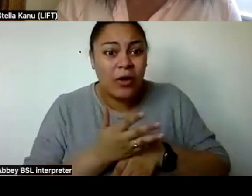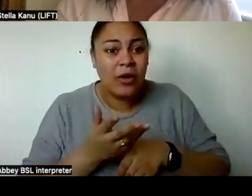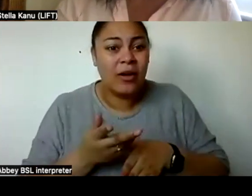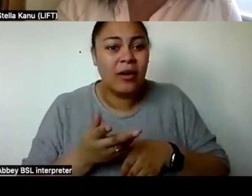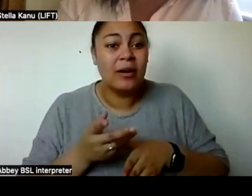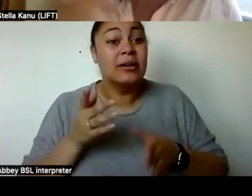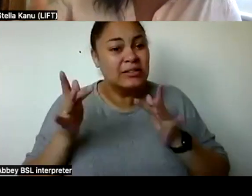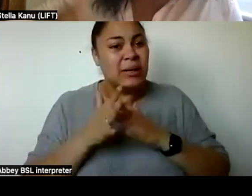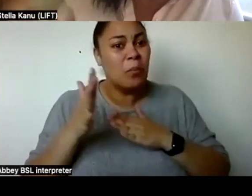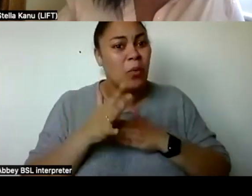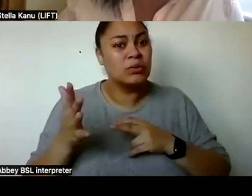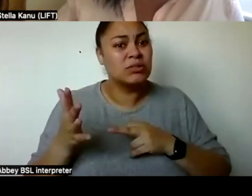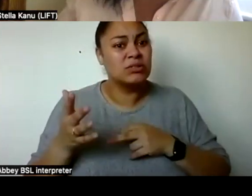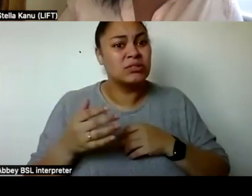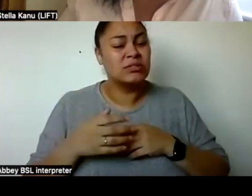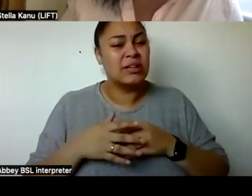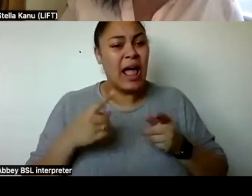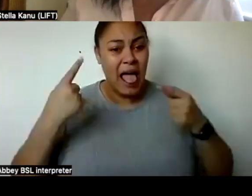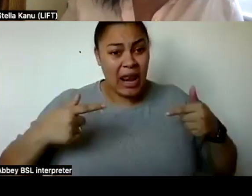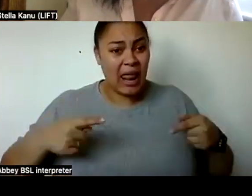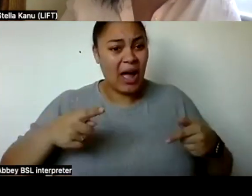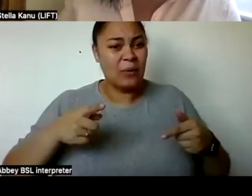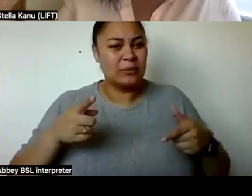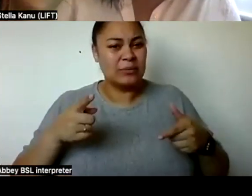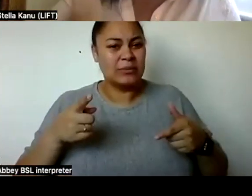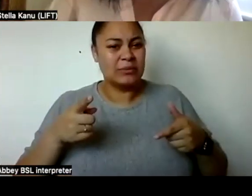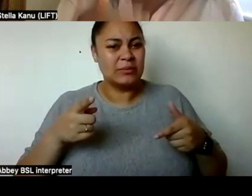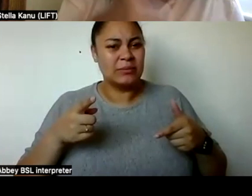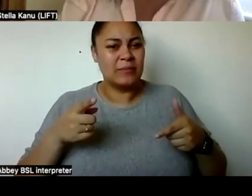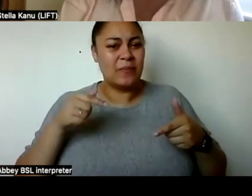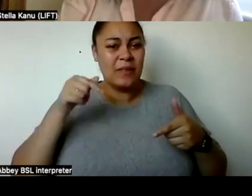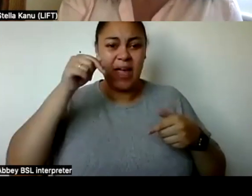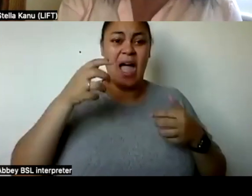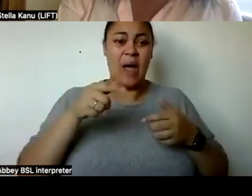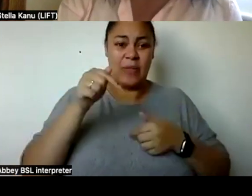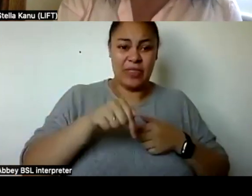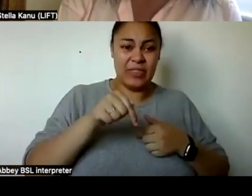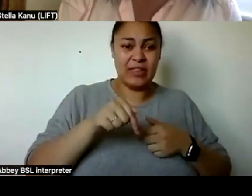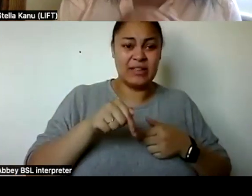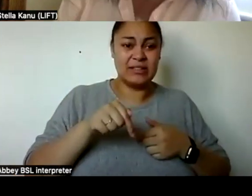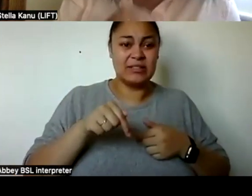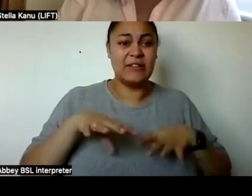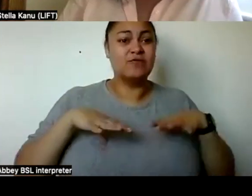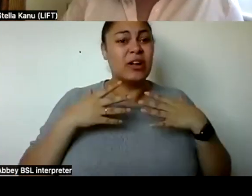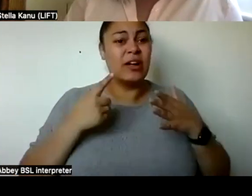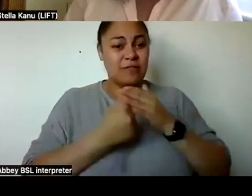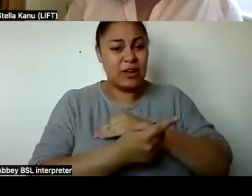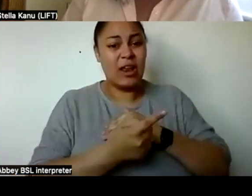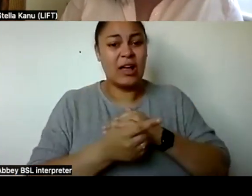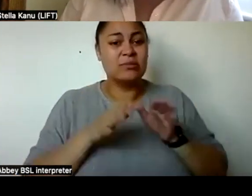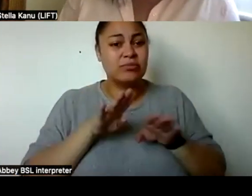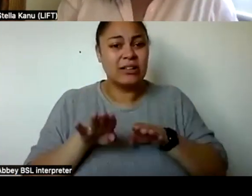really important, which allows us to then have a conversation that goes, how can this freelancer's practice influence